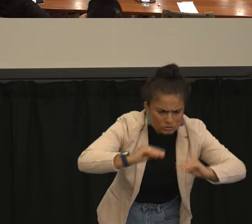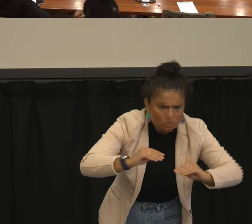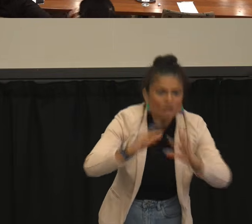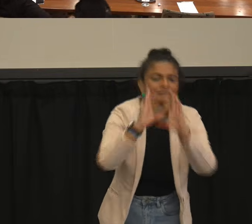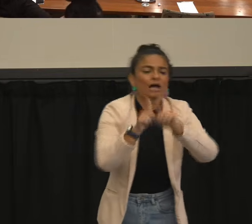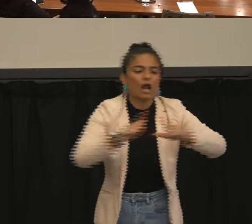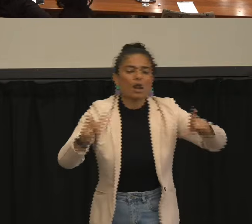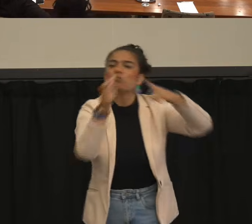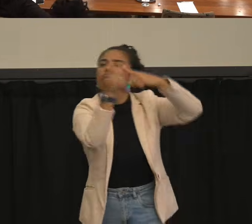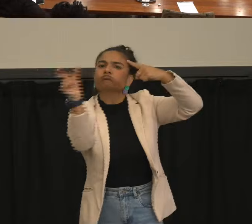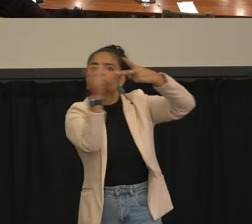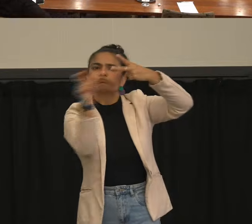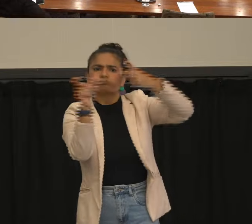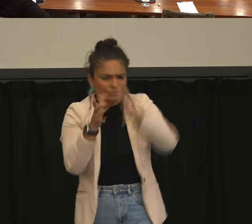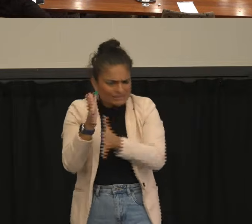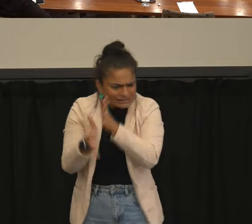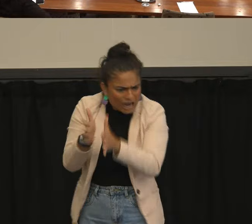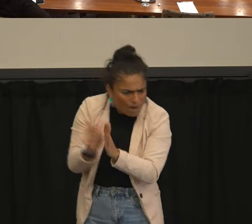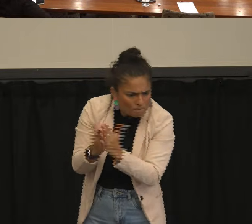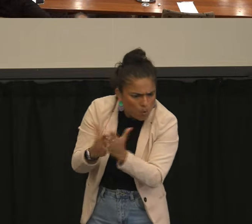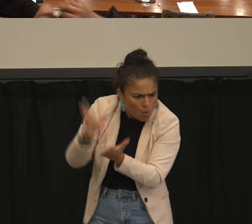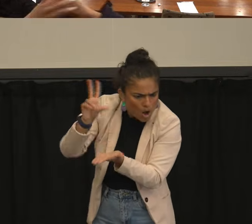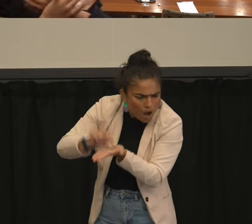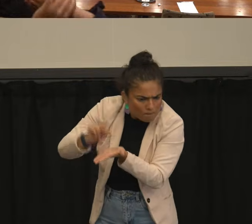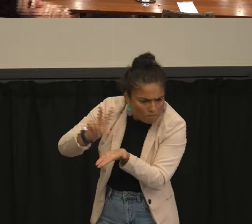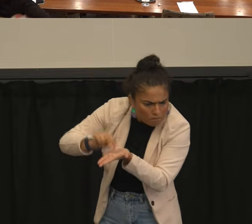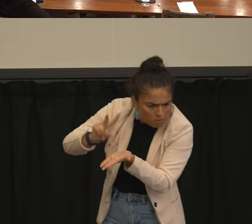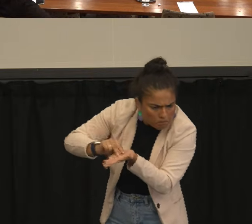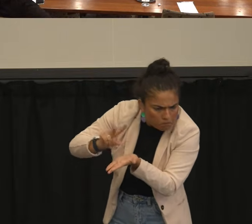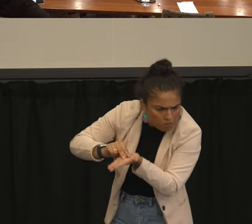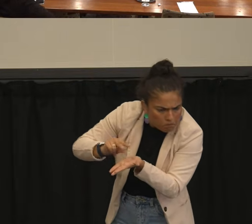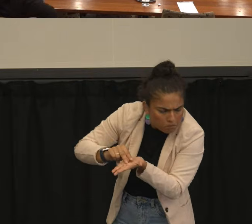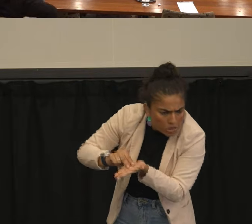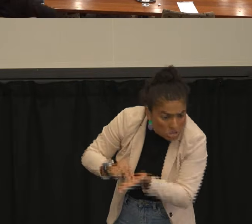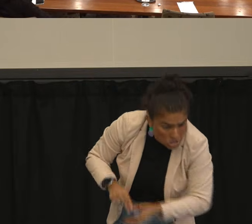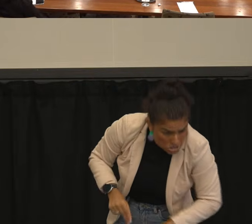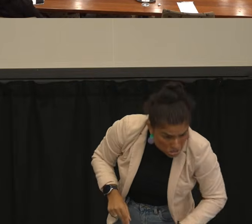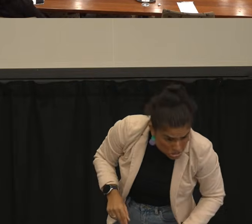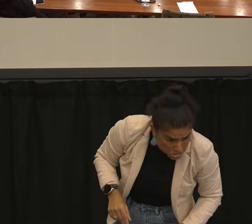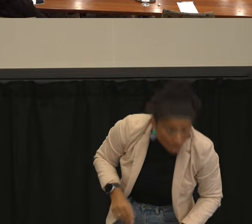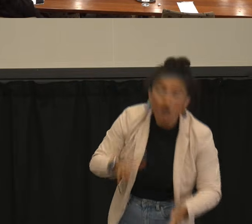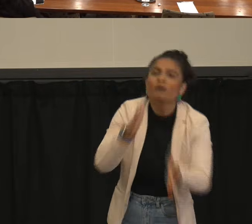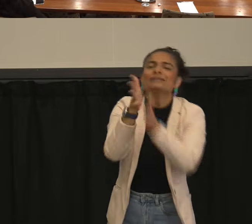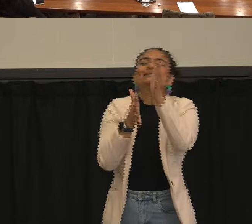looks at the digital phrase book and sign support apps.